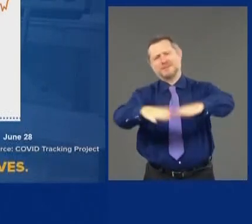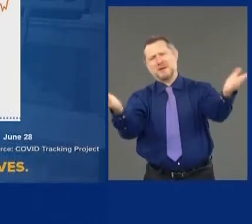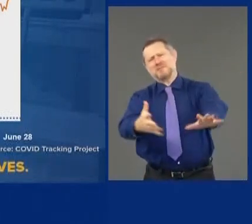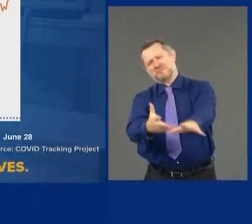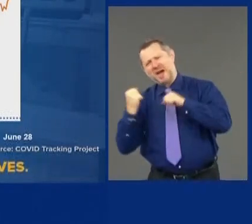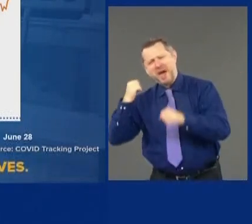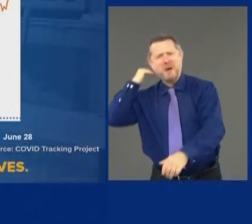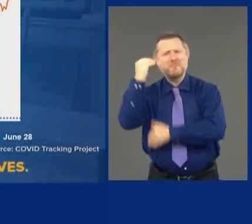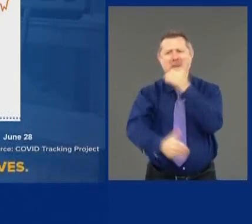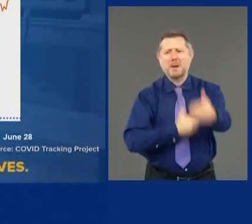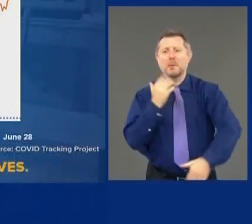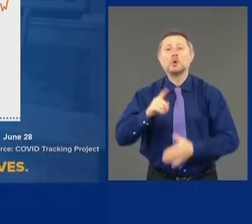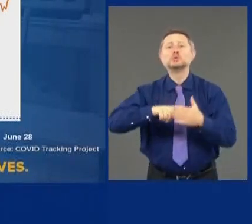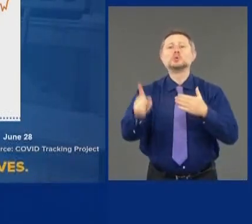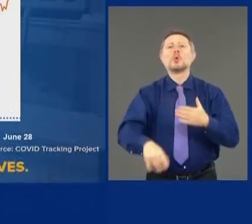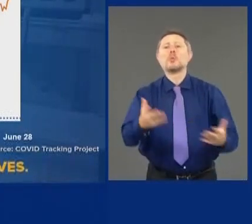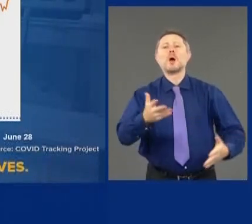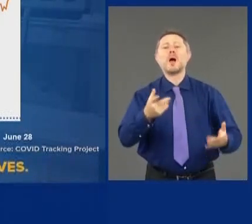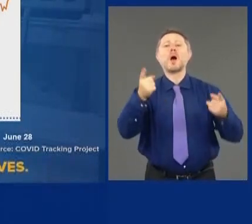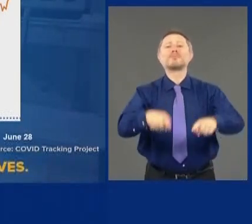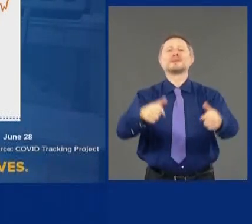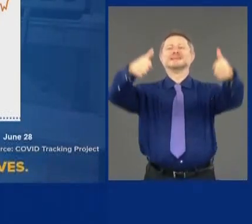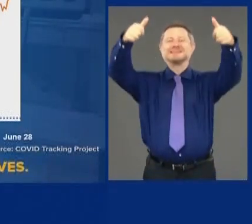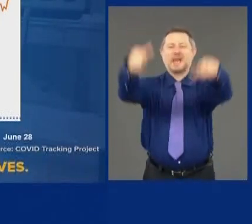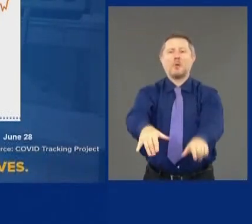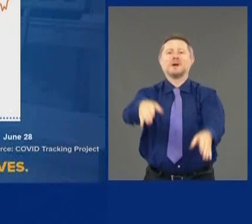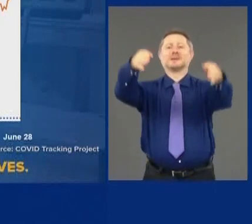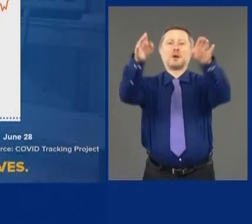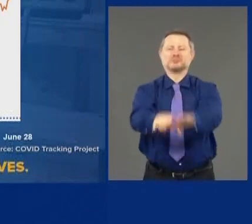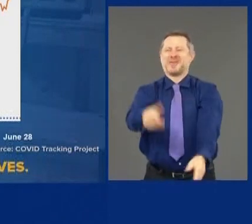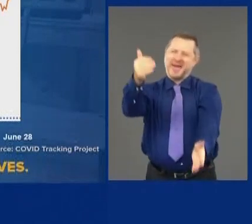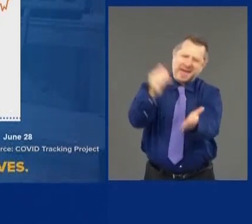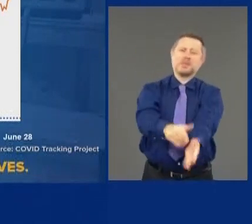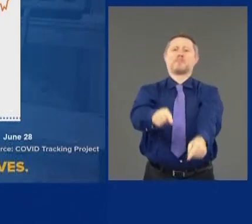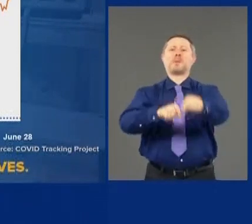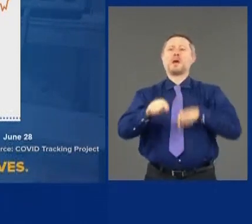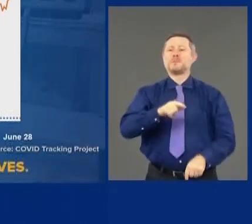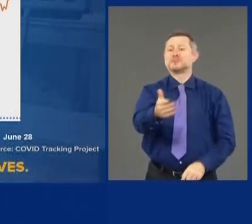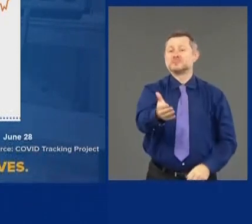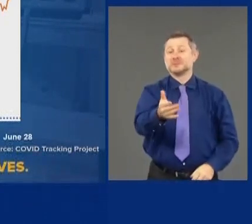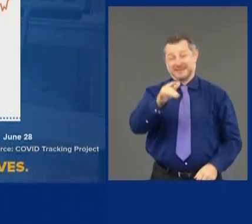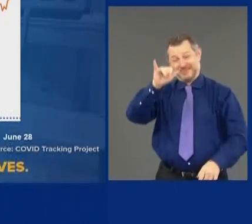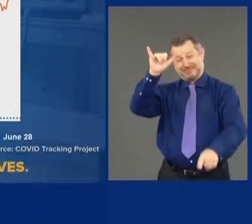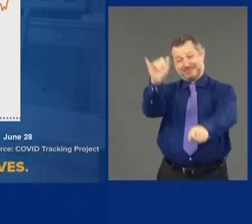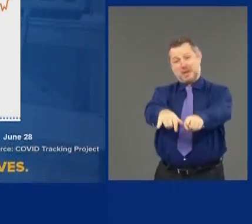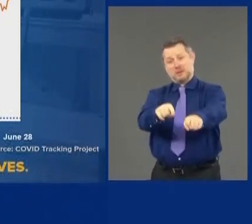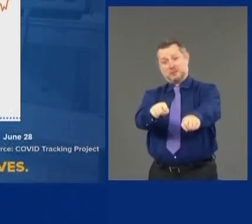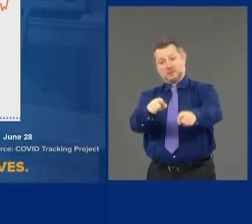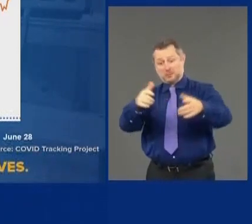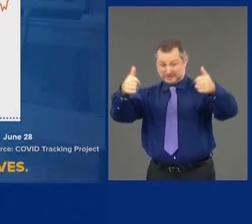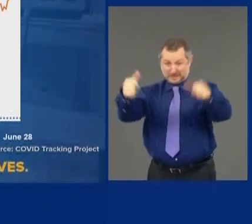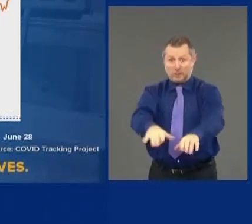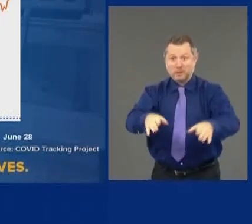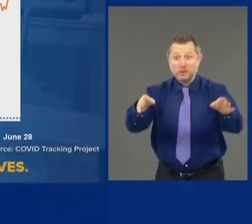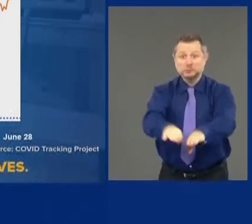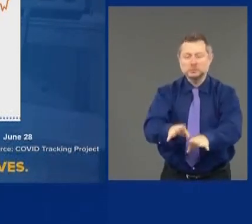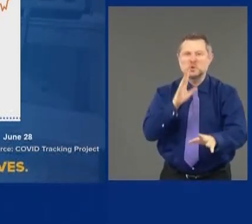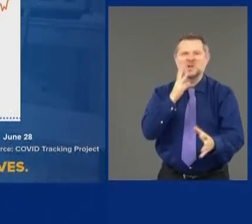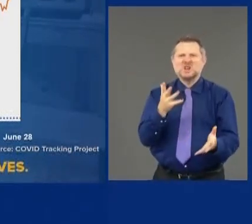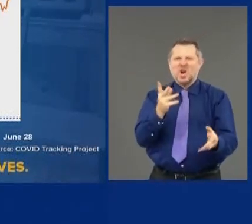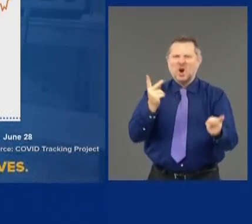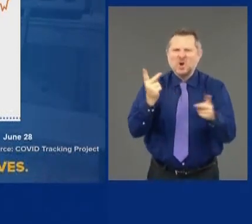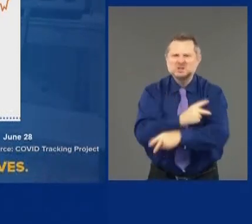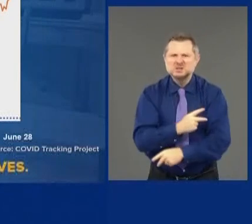have to close. And then that's going to be the worst situation. It's going to be the worst for the economy. It's going to be worse